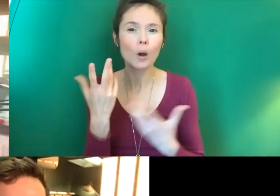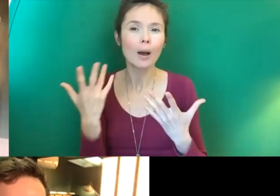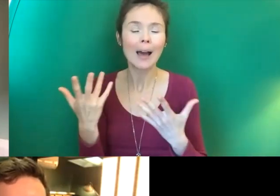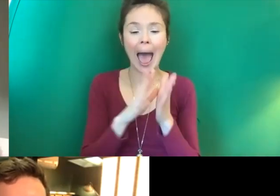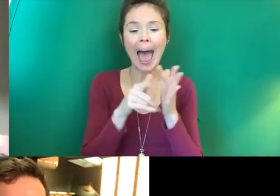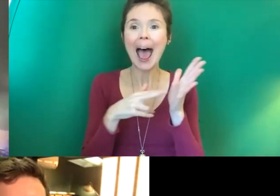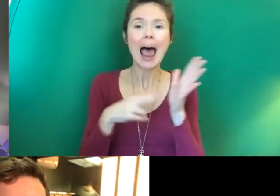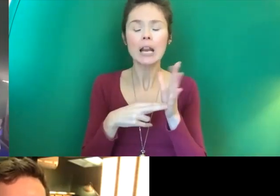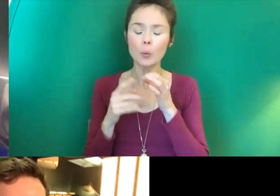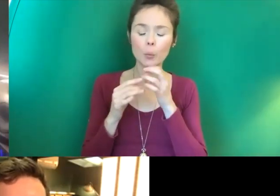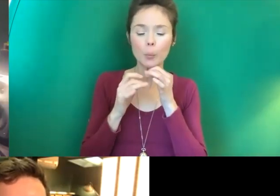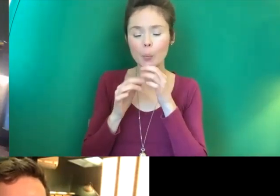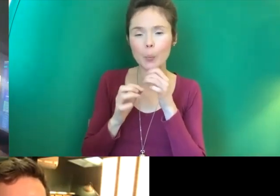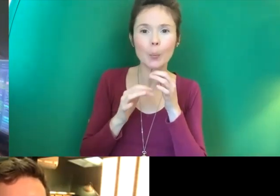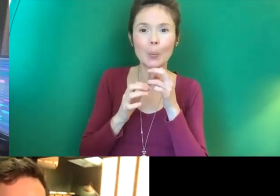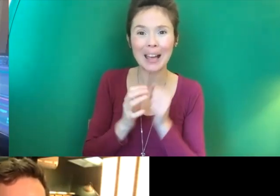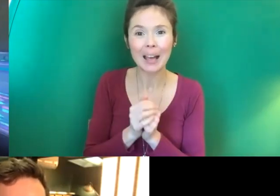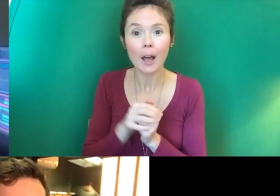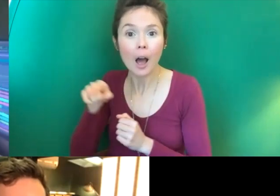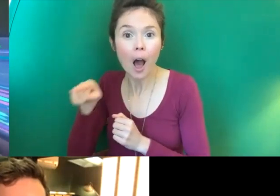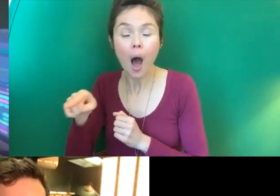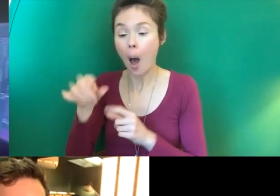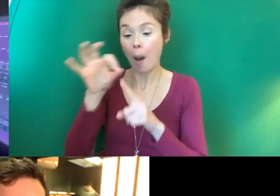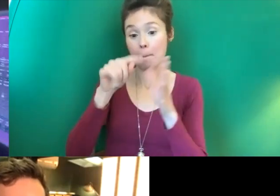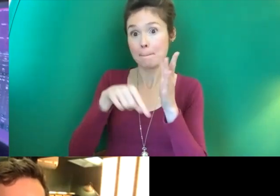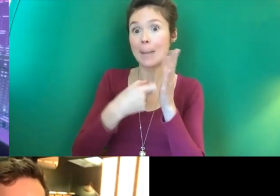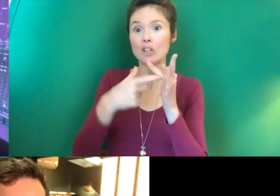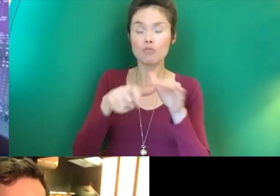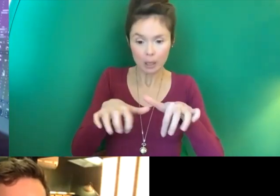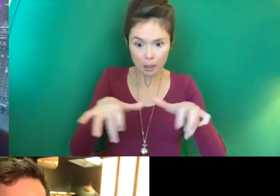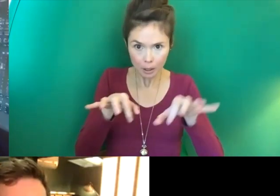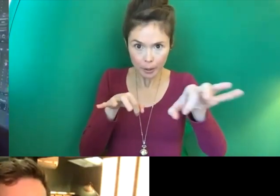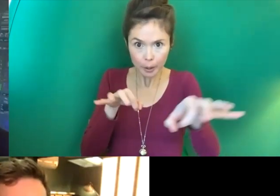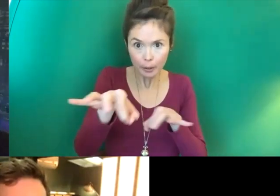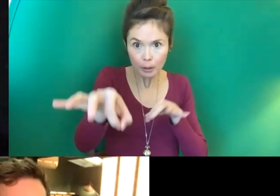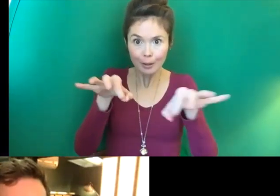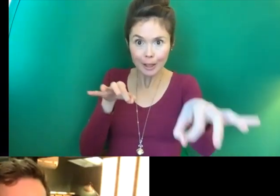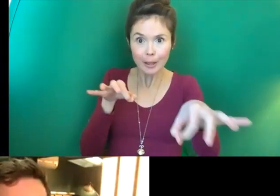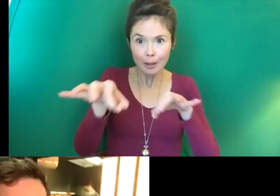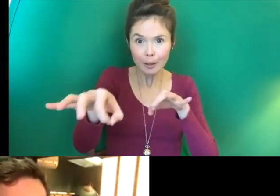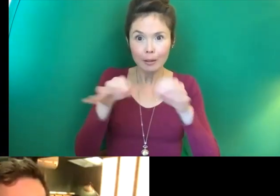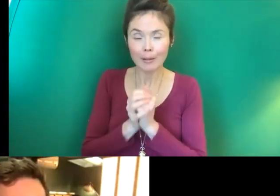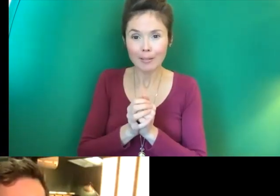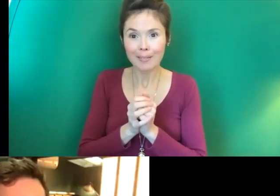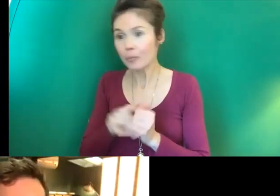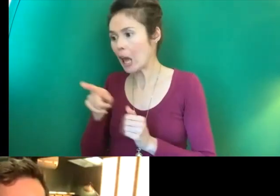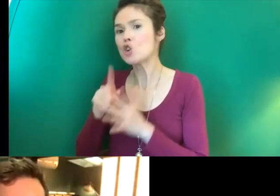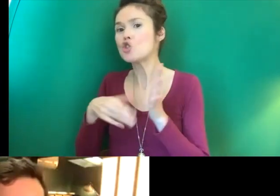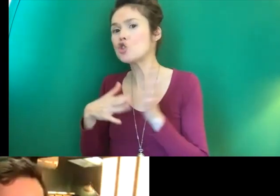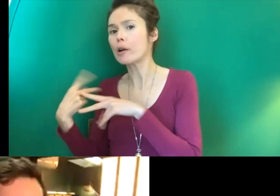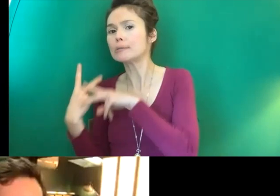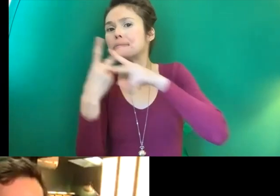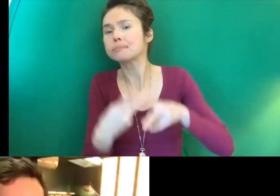the whistle. And there's Patrick on the controls, just being shadowed by John. This